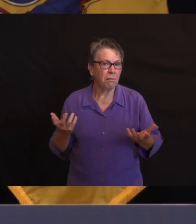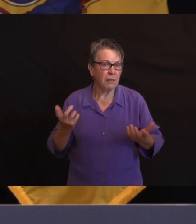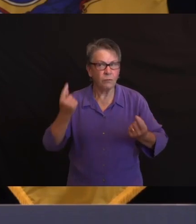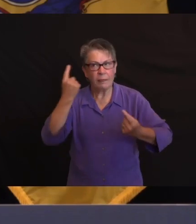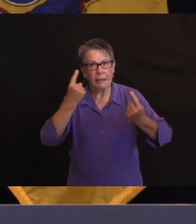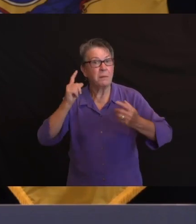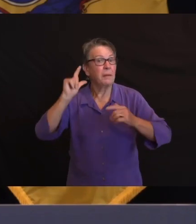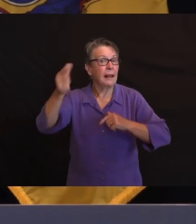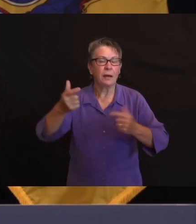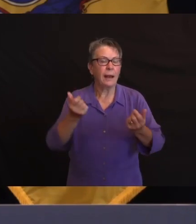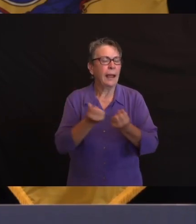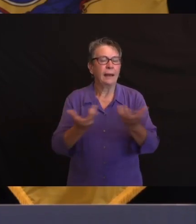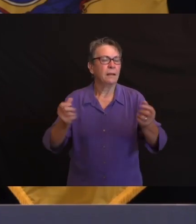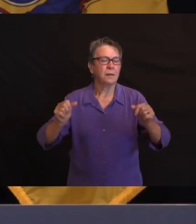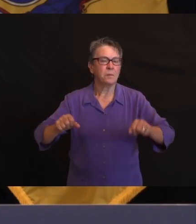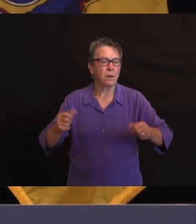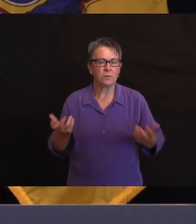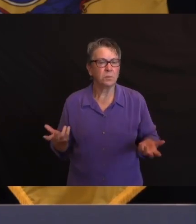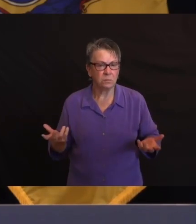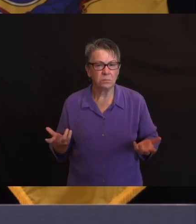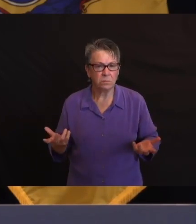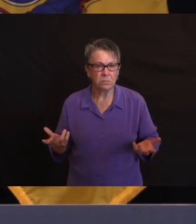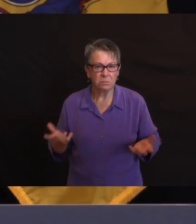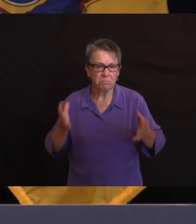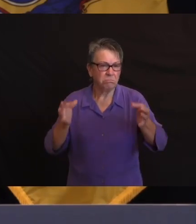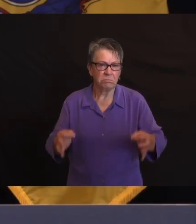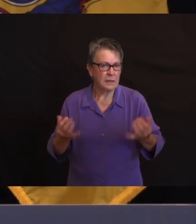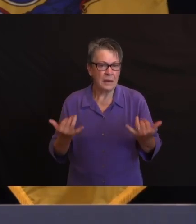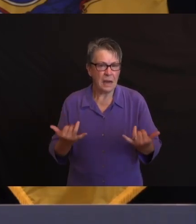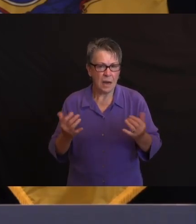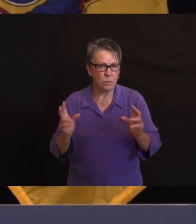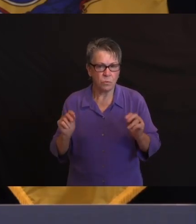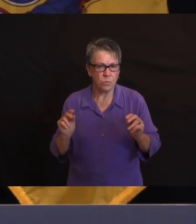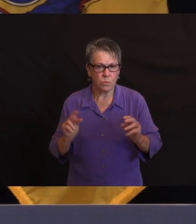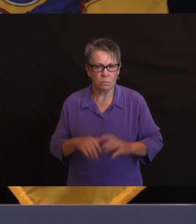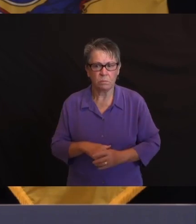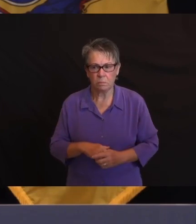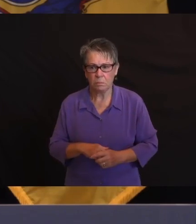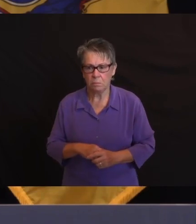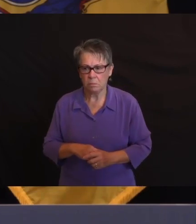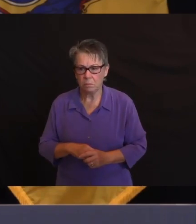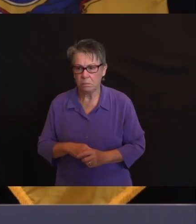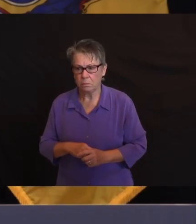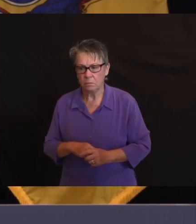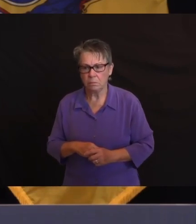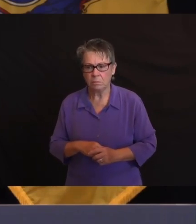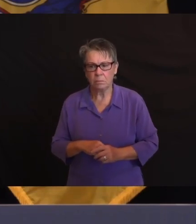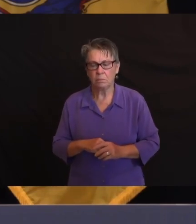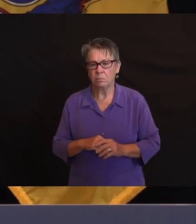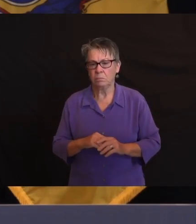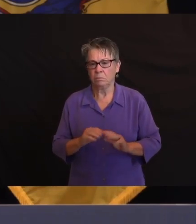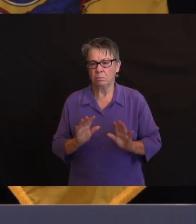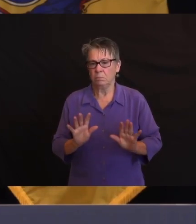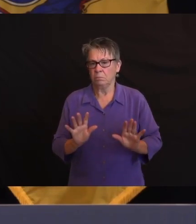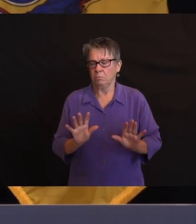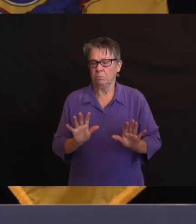you don't do that reflexively. You only want to do that if you know that is the reason and that you know you'll get something back for that. Thank